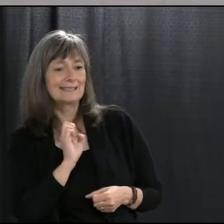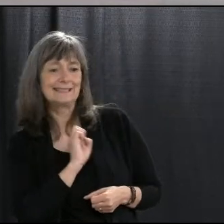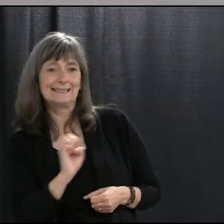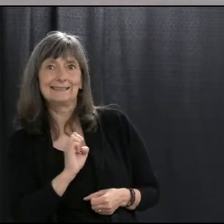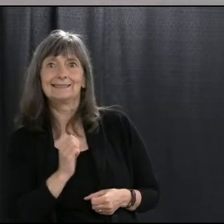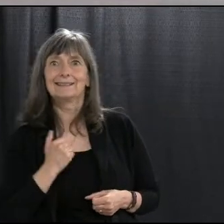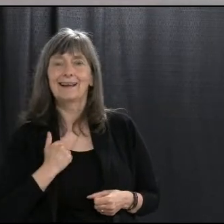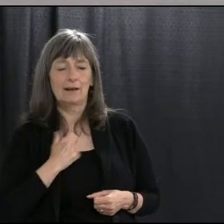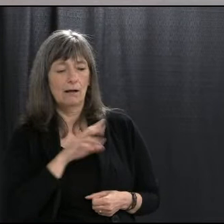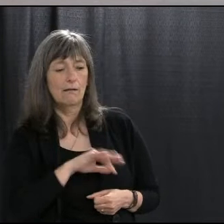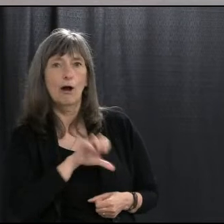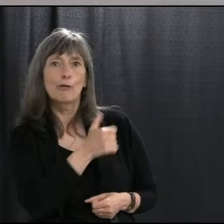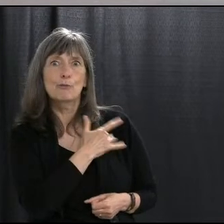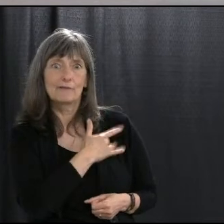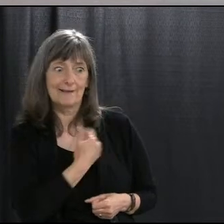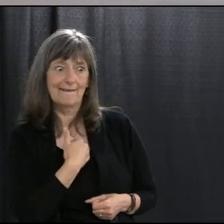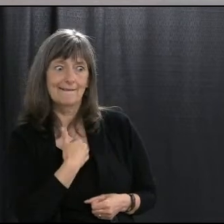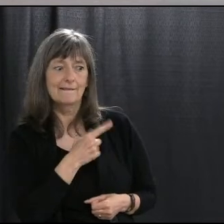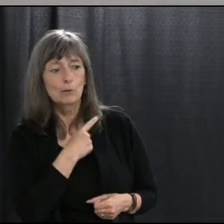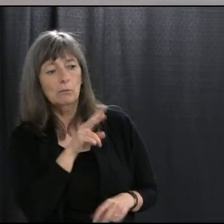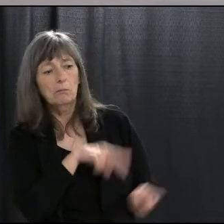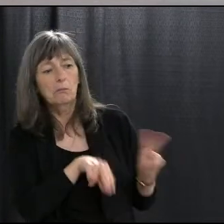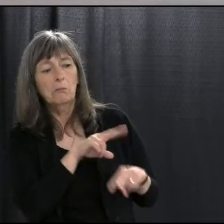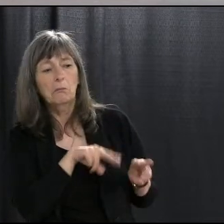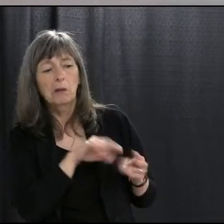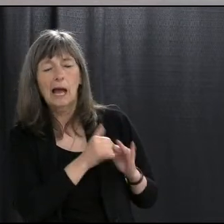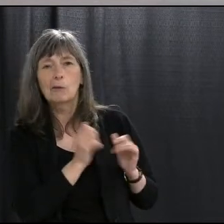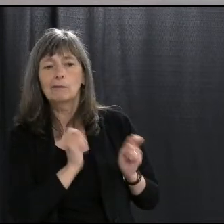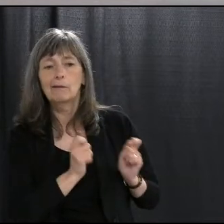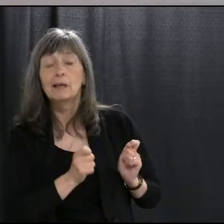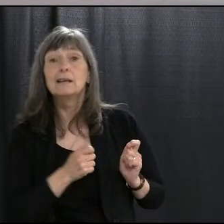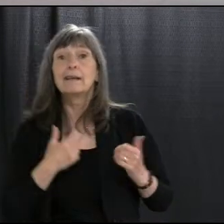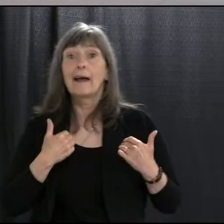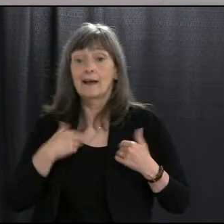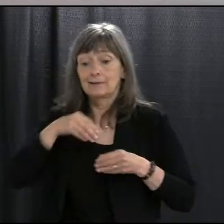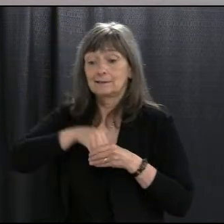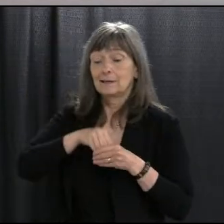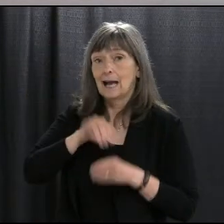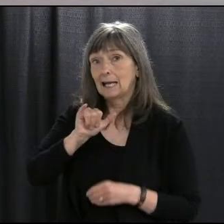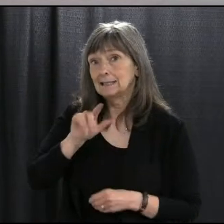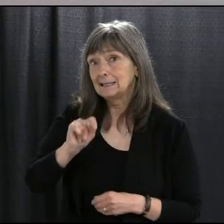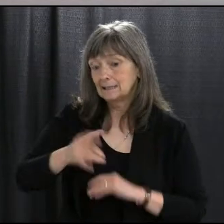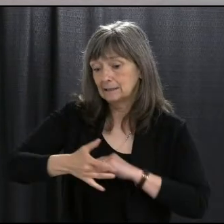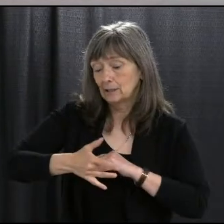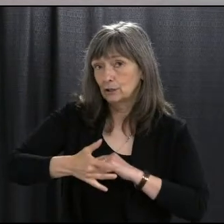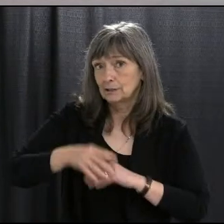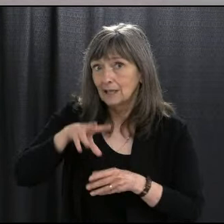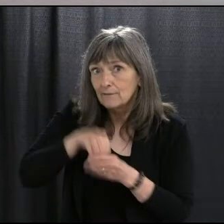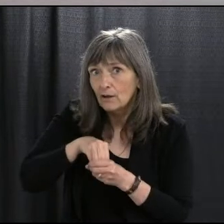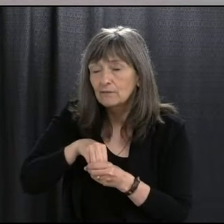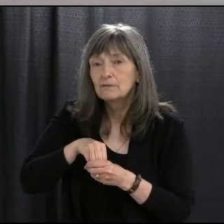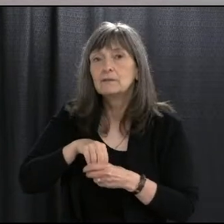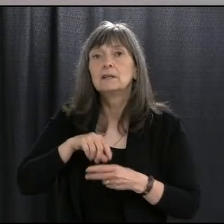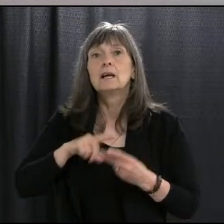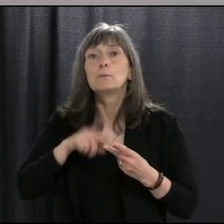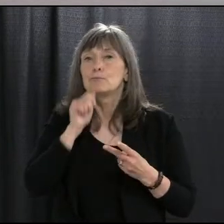do that. They have things like, IT is built in, as well as privacy screens and those types of things. So